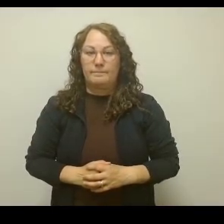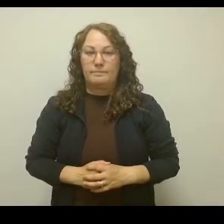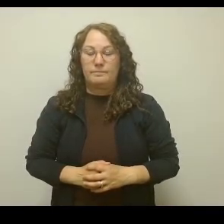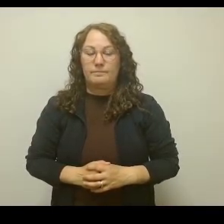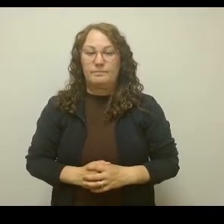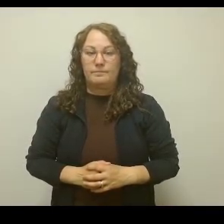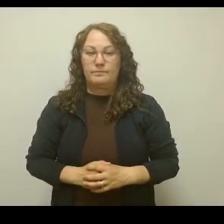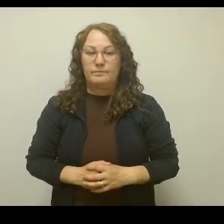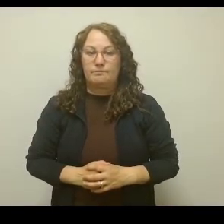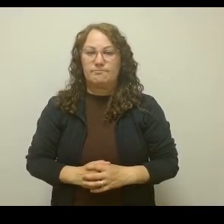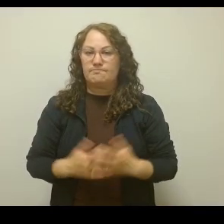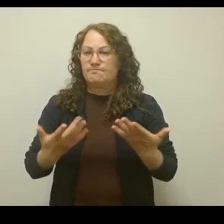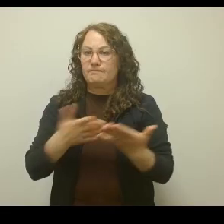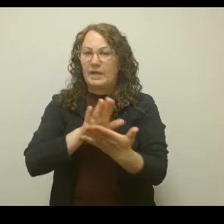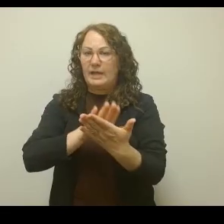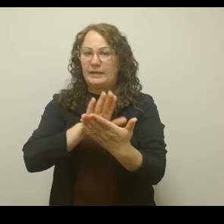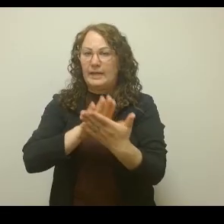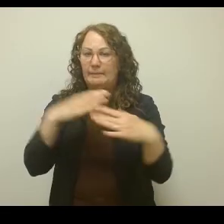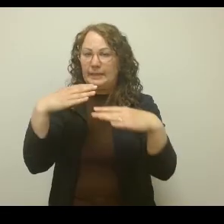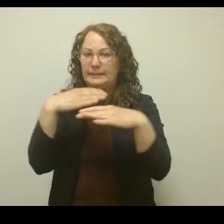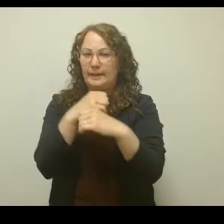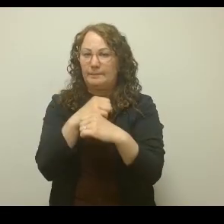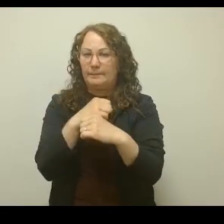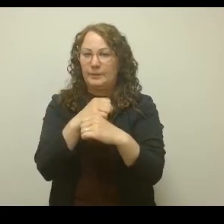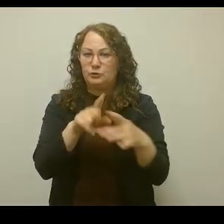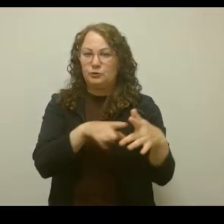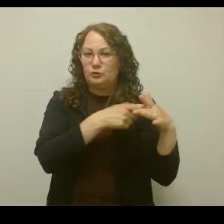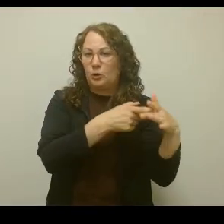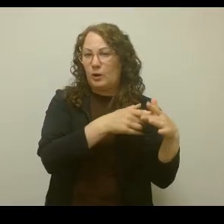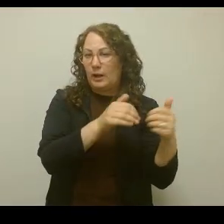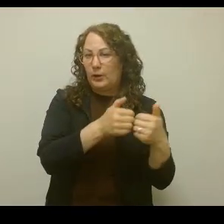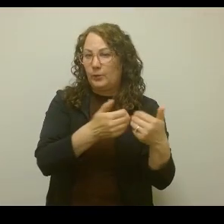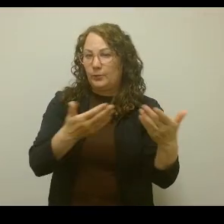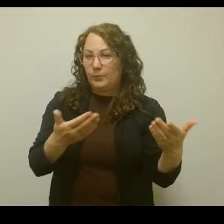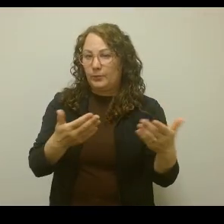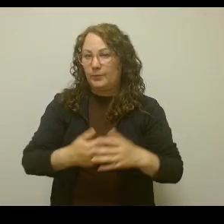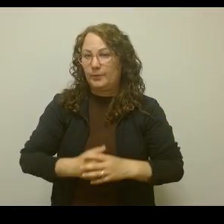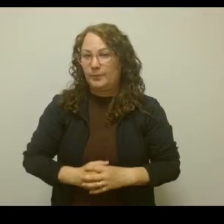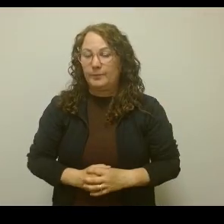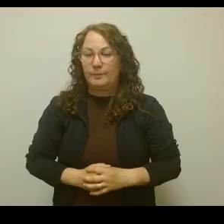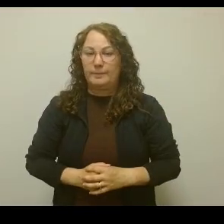So how should an academic summary begin?